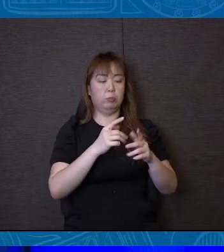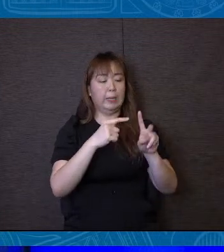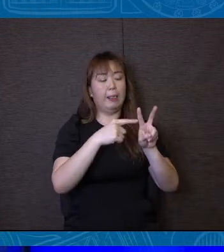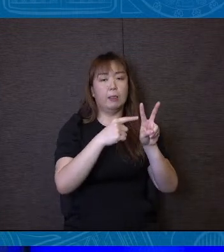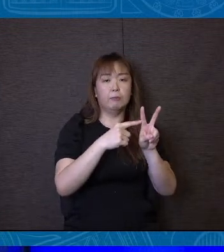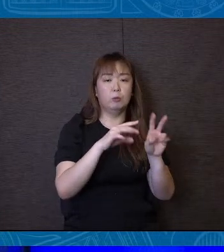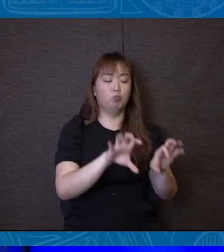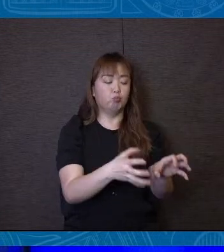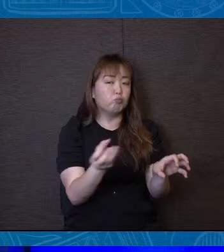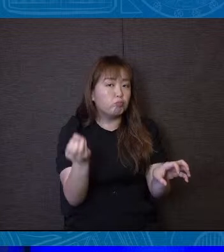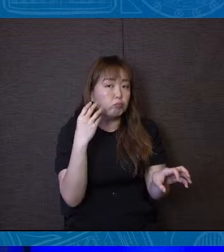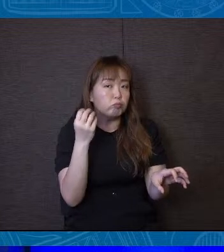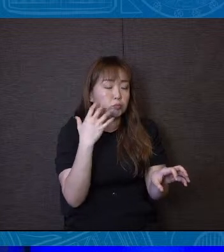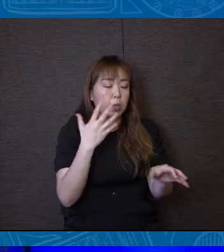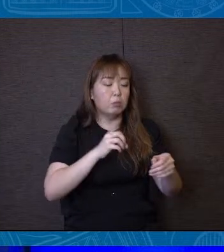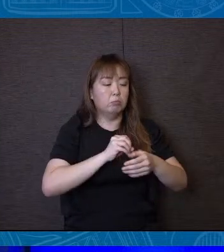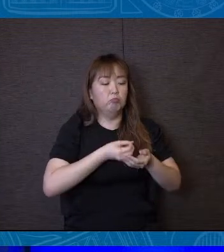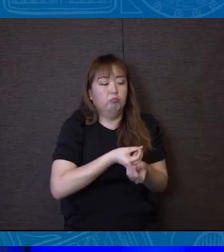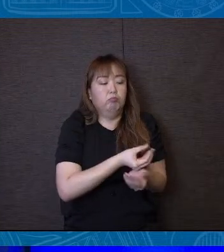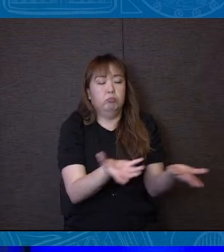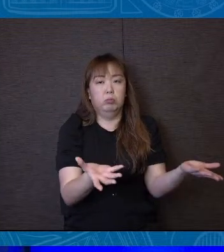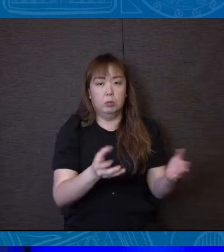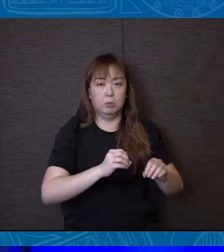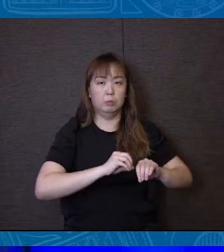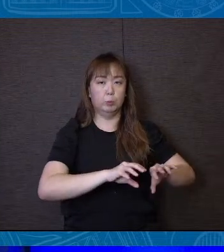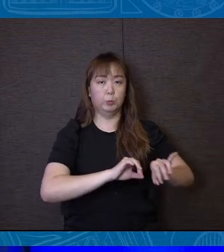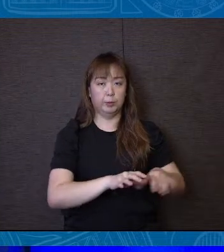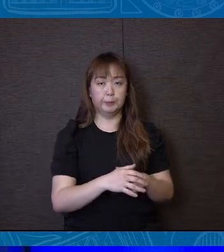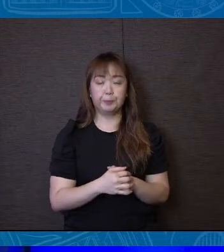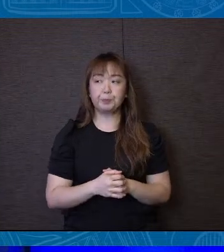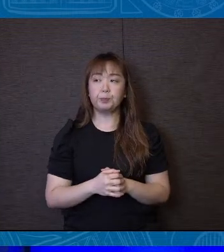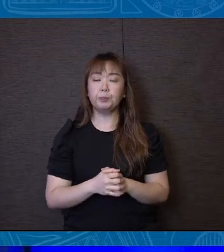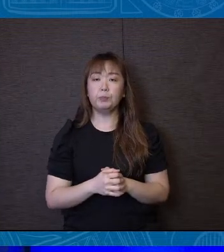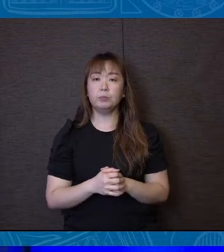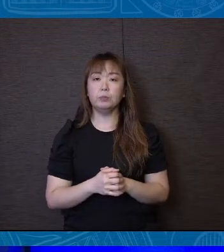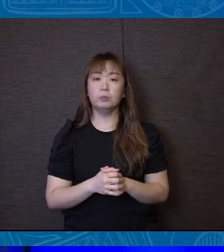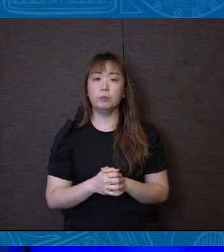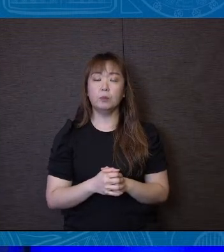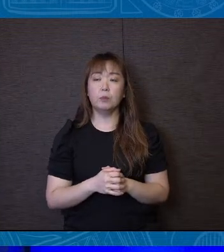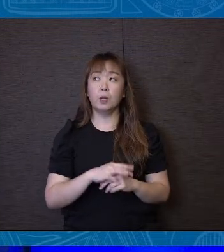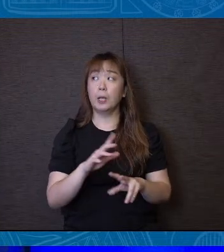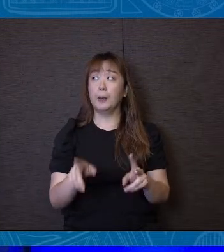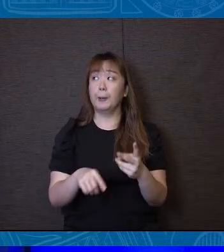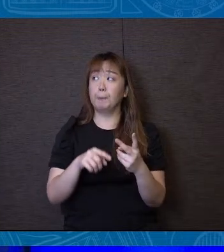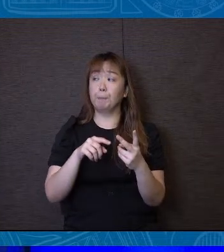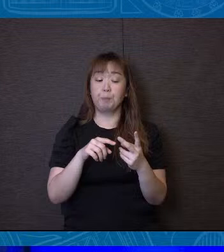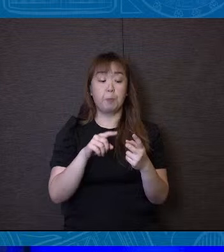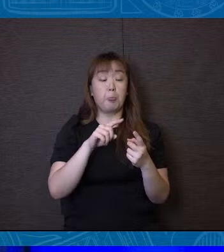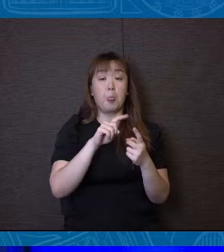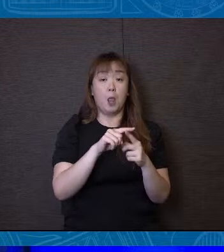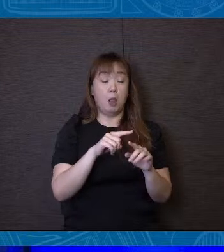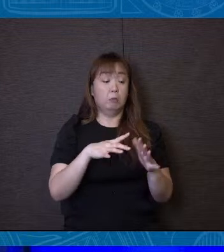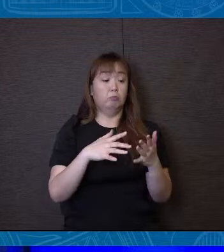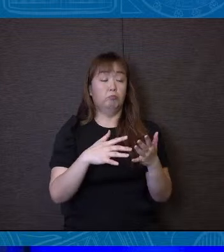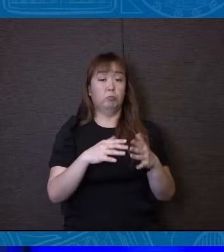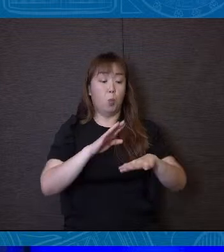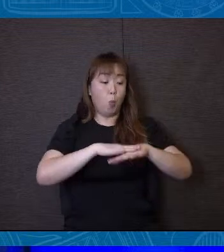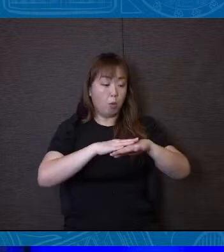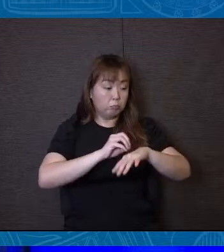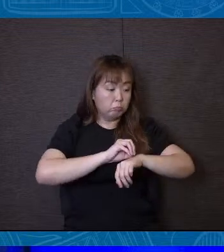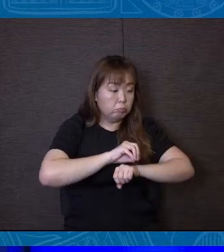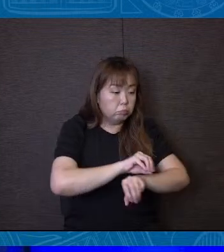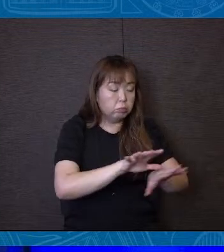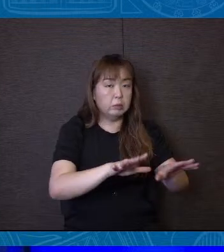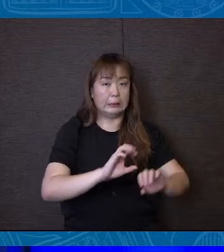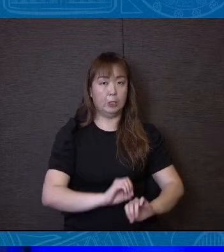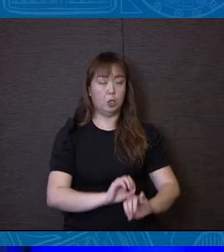radio broadcasting, any other channel which can communicate the early warning. The alerts should be clear, meaning that they are